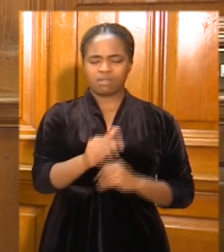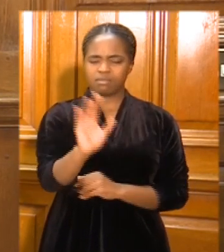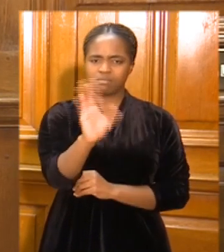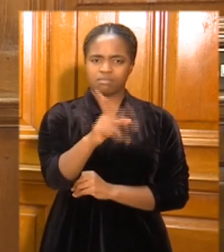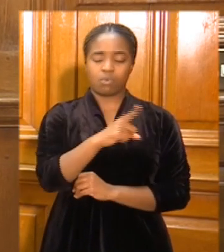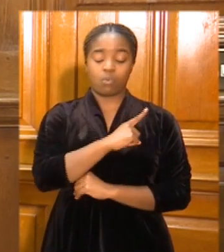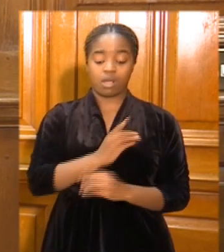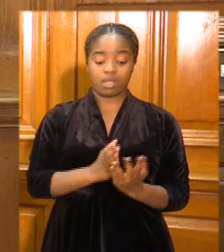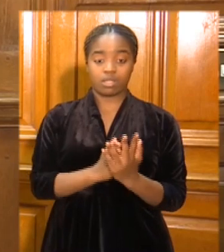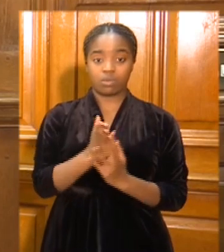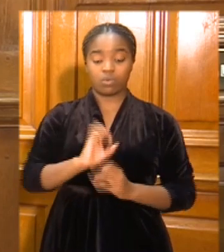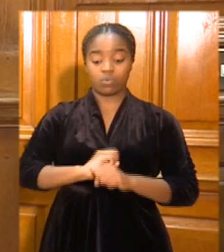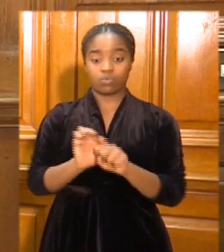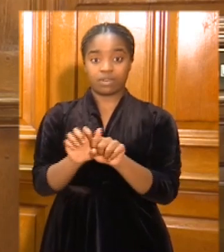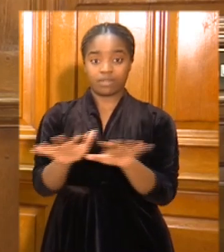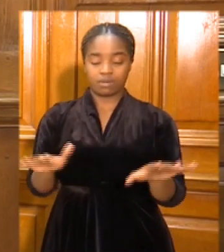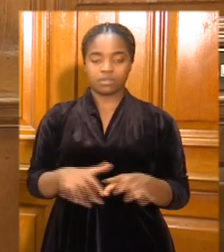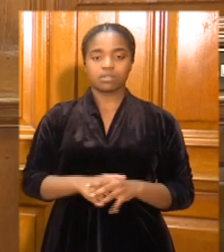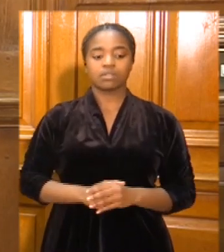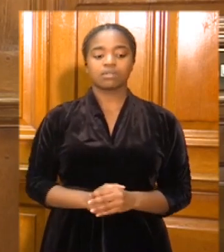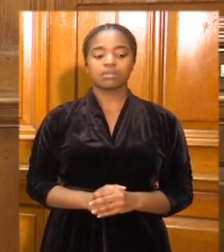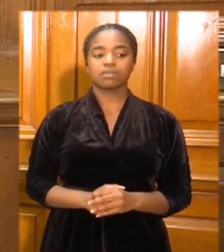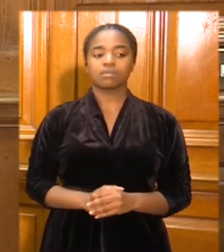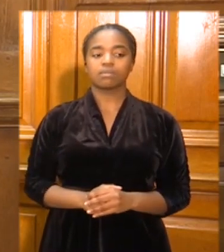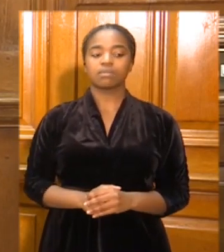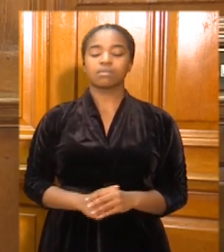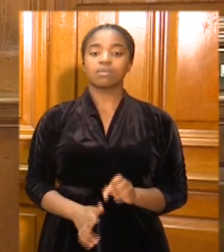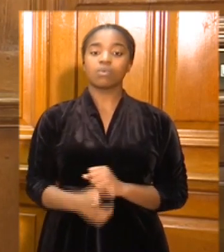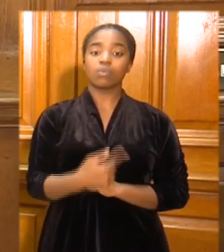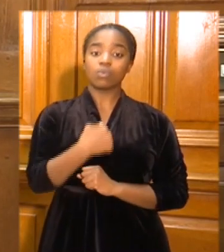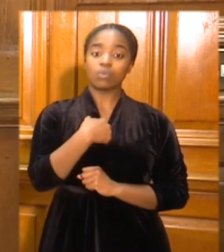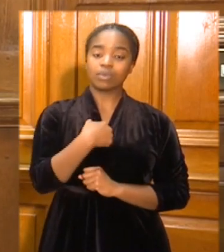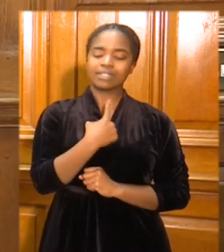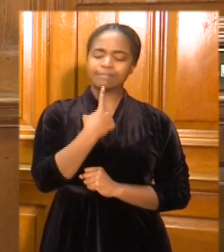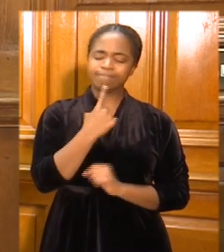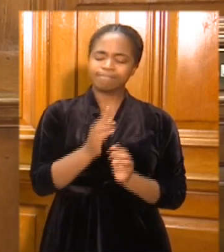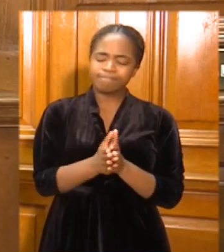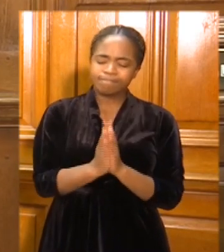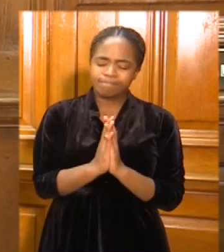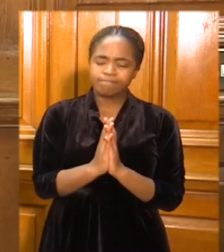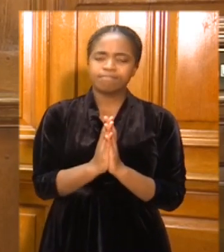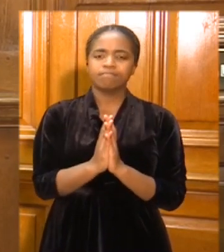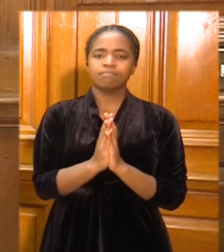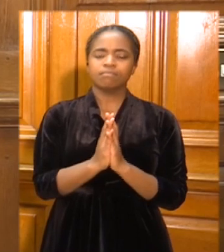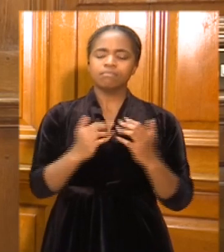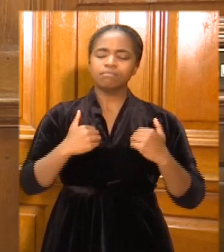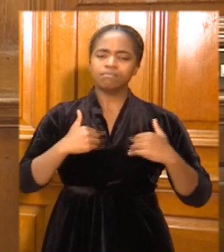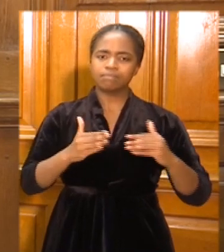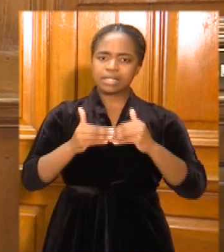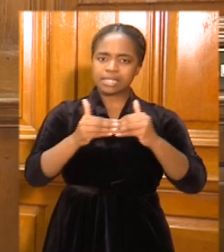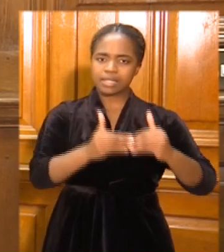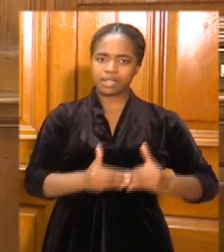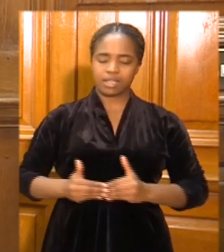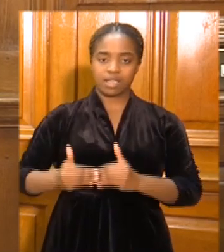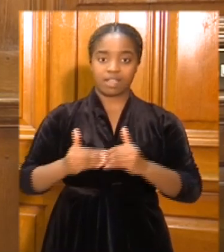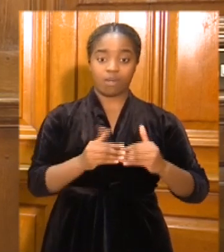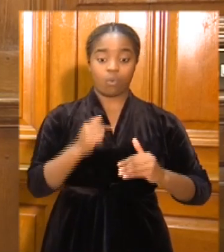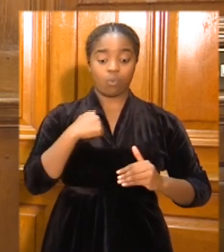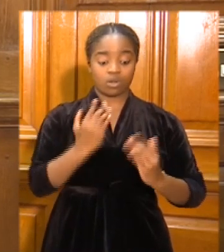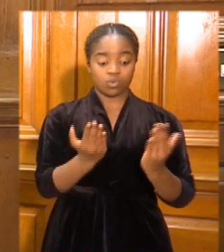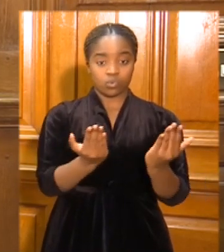this pandemic. We are therefore taking a cautious and a phased approach to the reopening